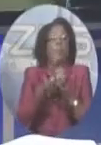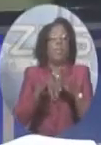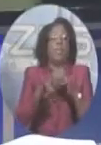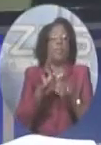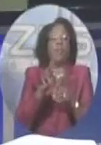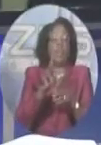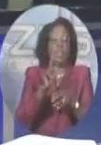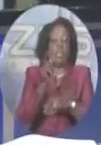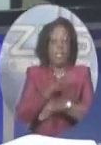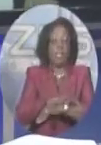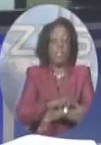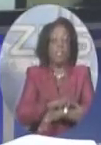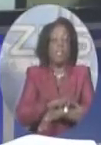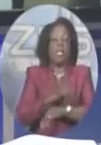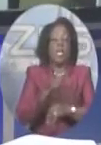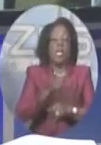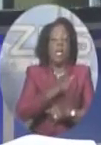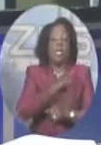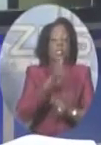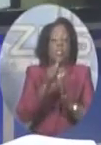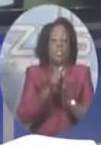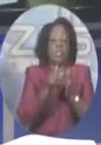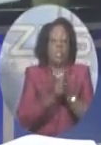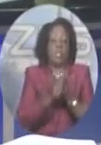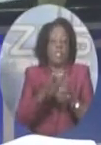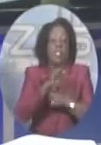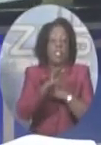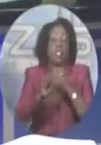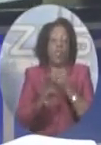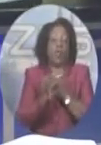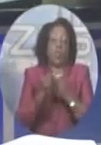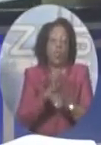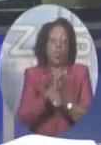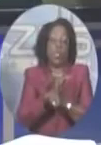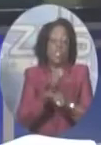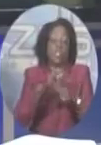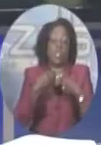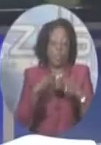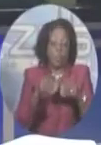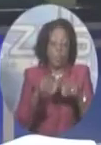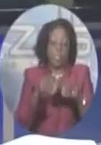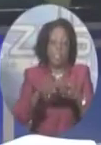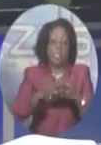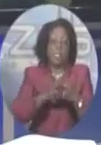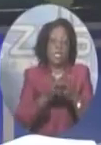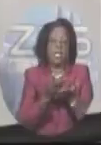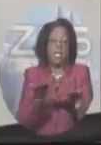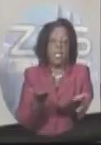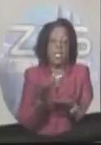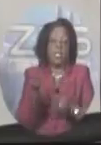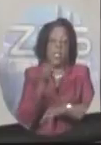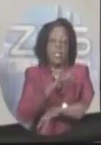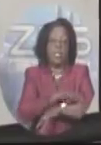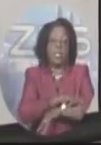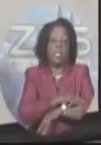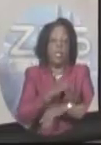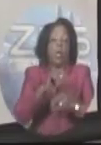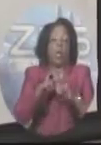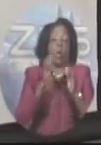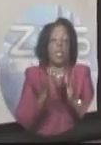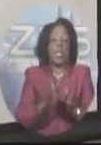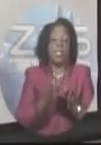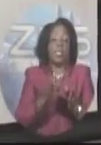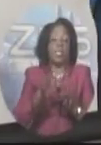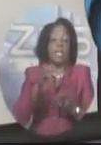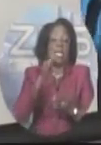3-day security training workshop officially opened in the Capitol today, targeting those engaged with civil society organizations. Organizer Alexis DeMarco